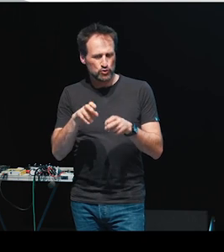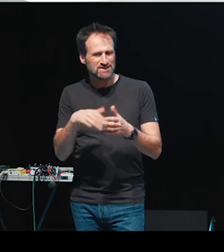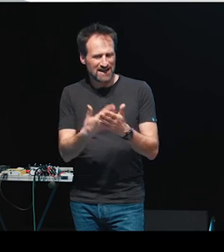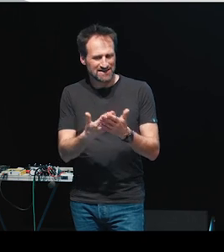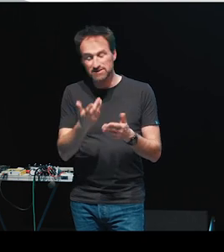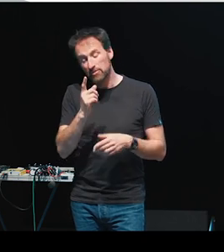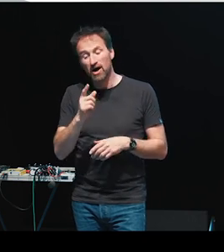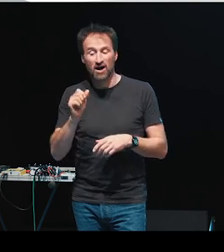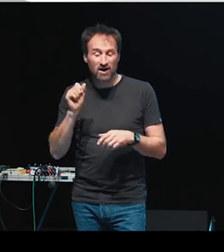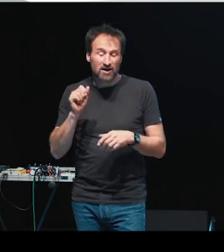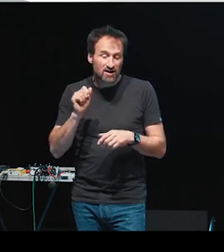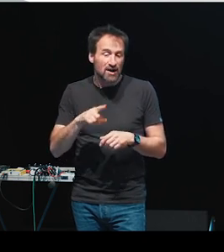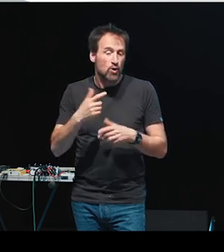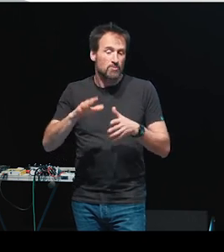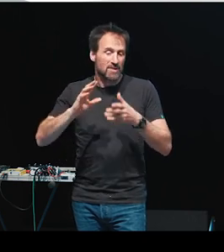directive.